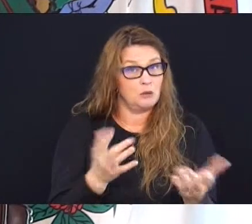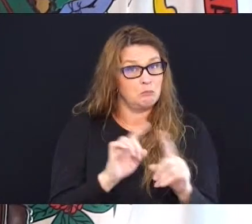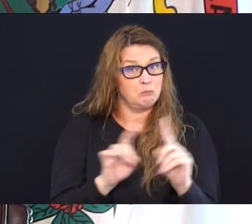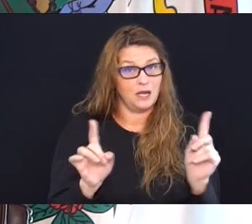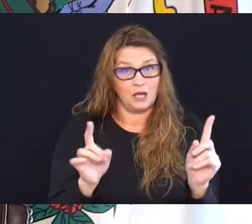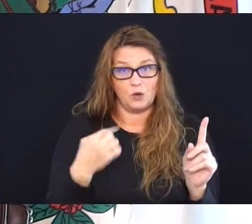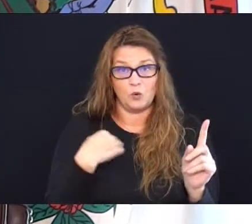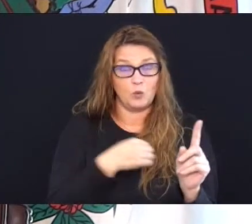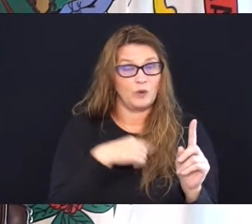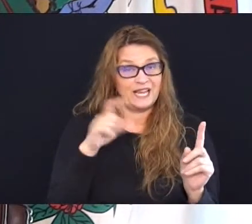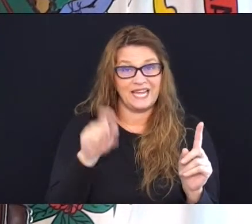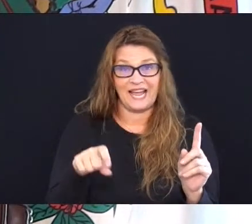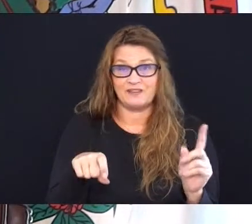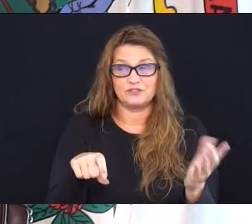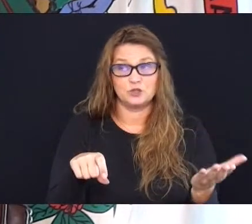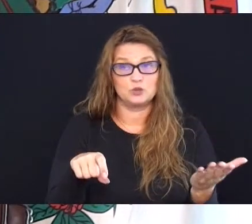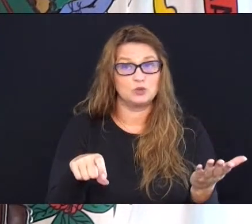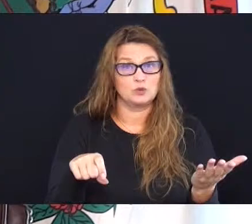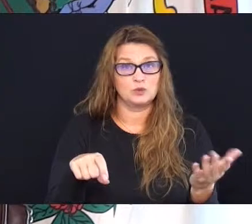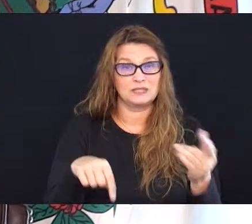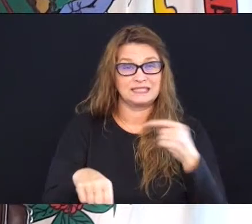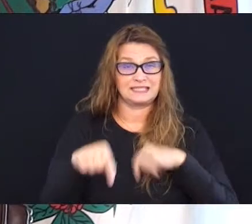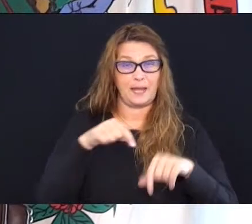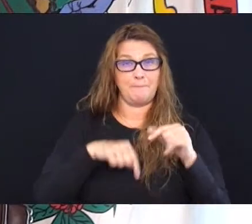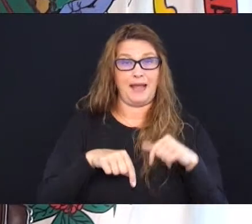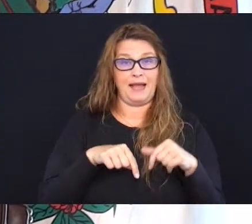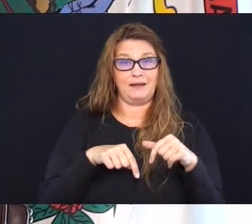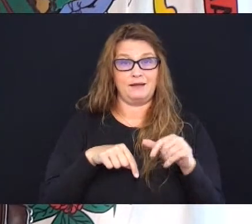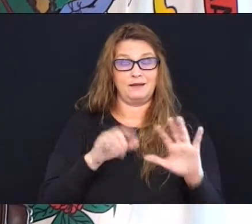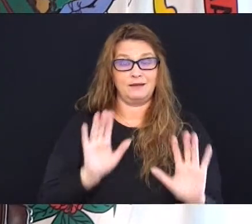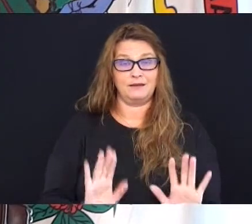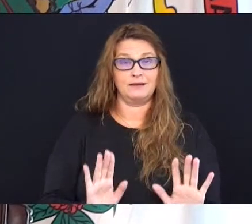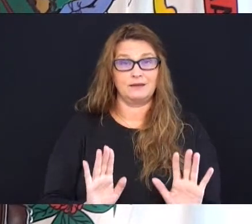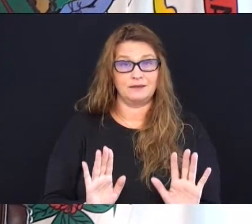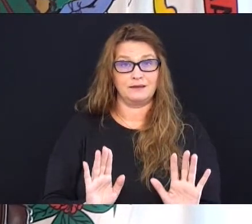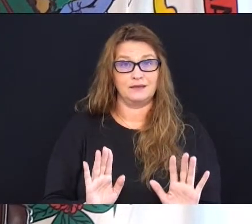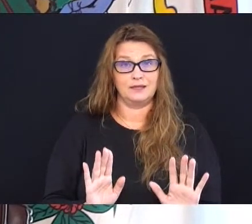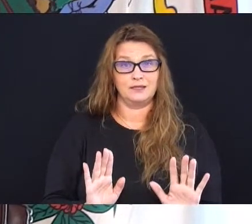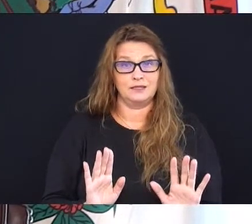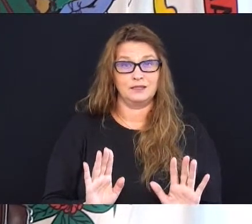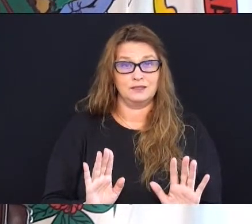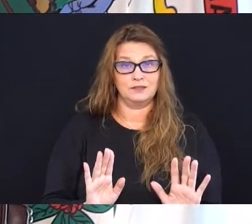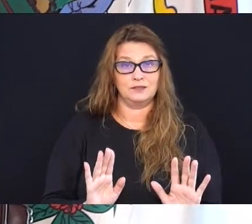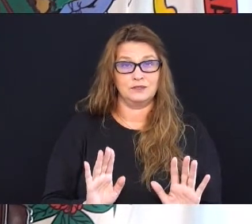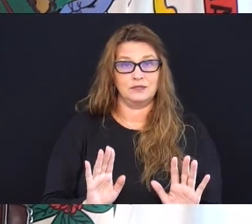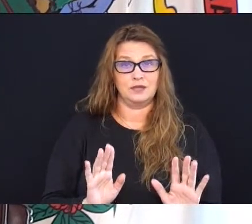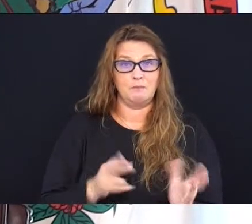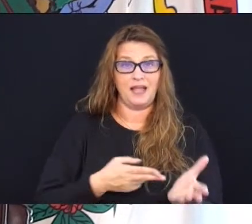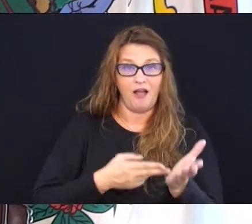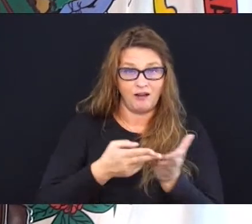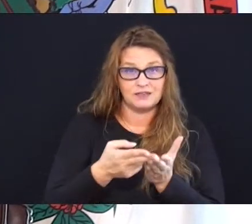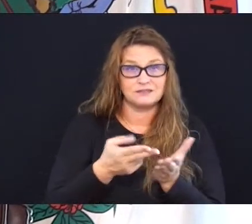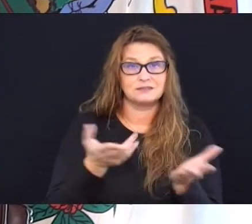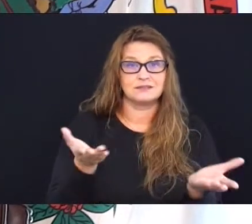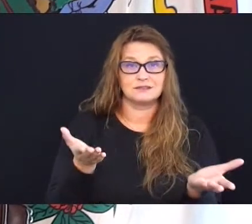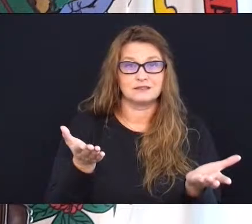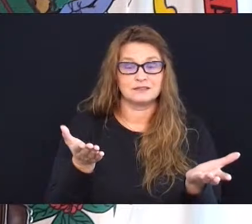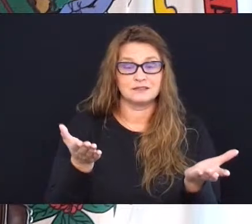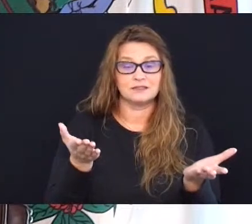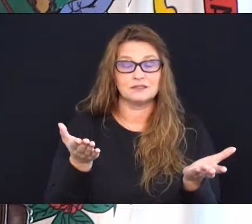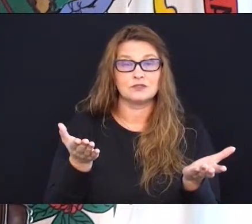we got to just step back and be real truthful.